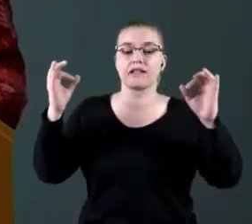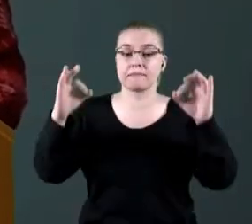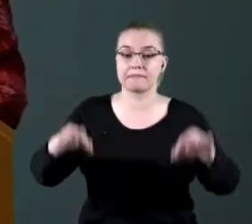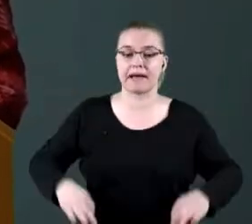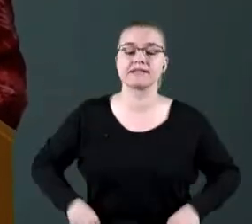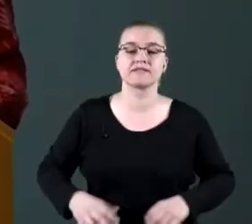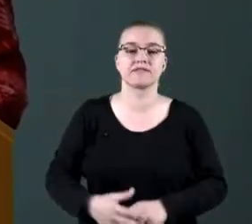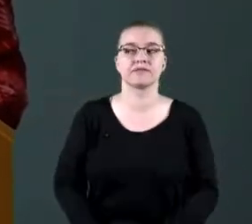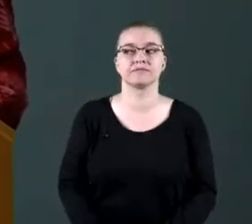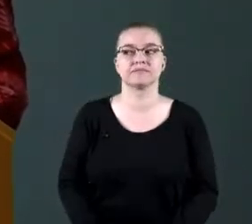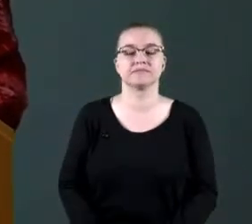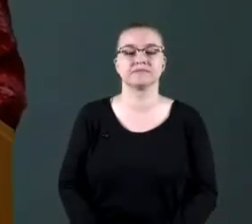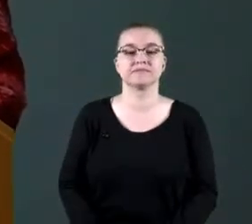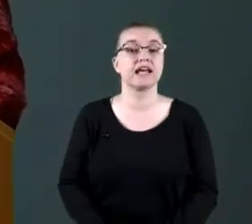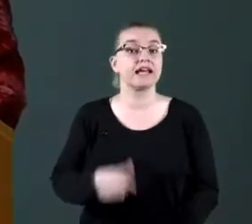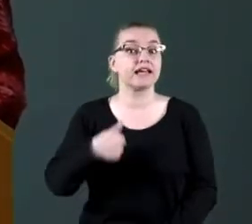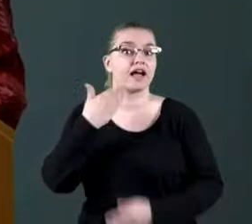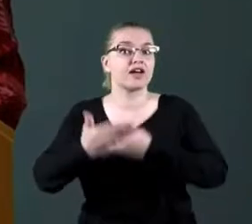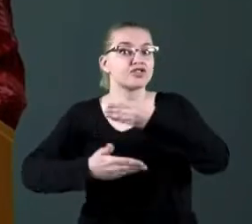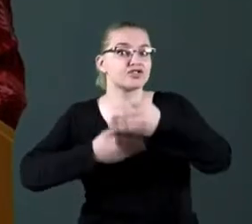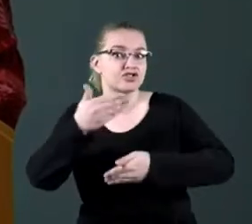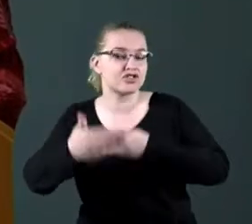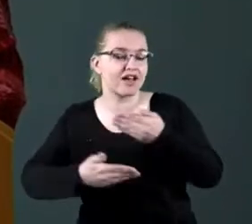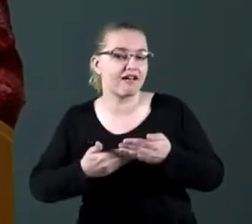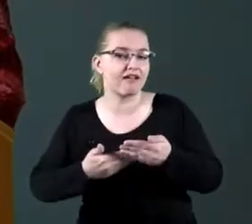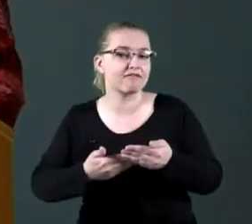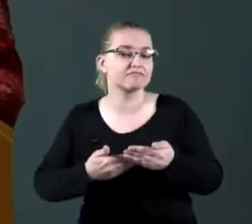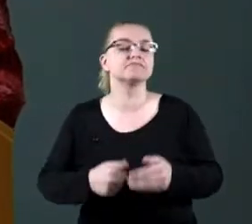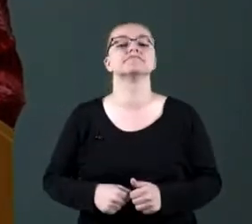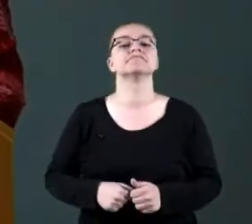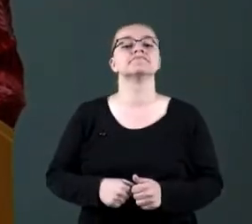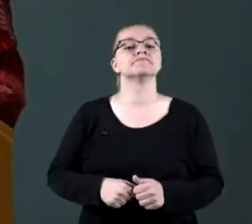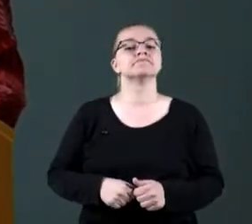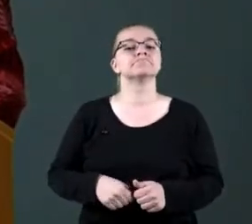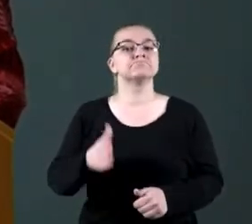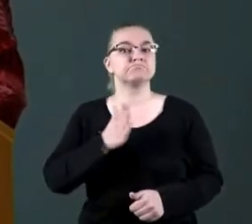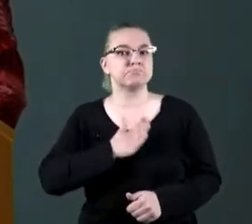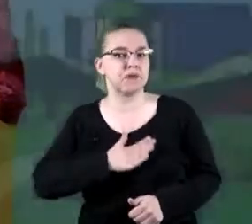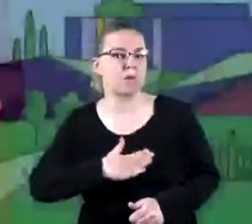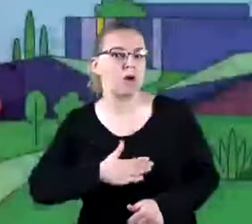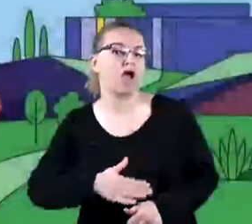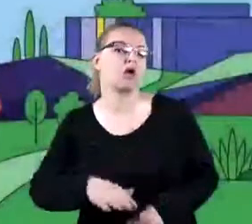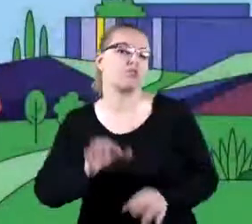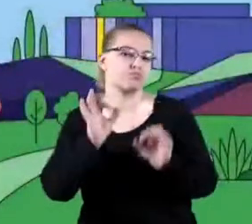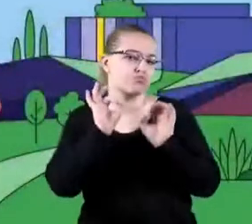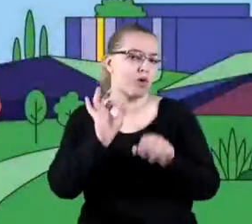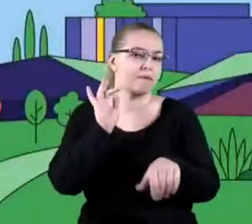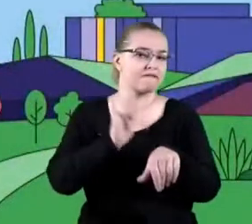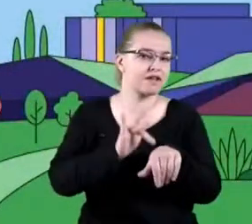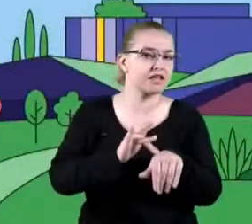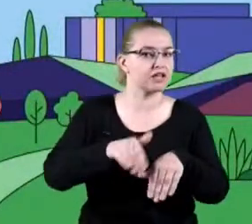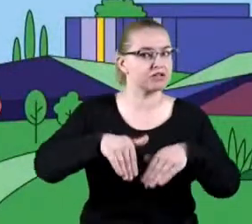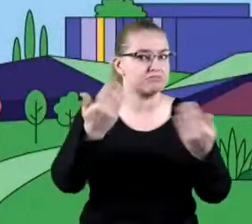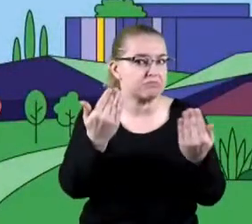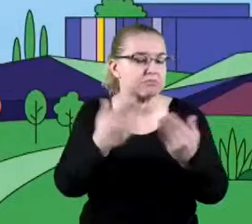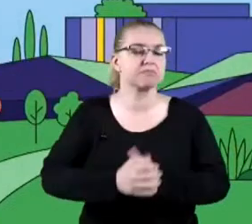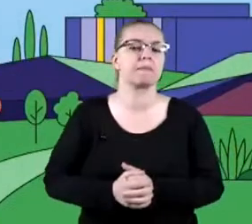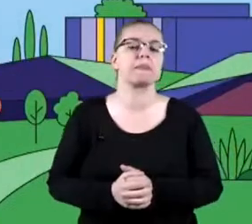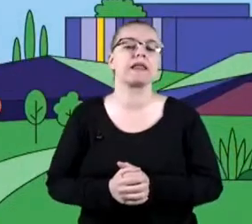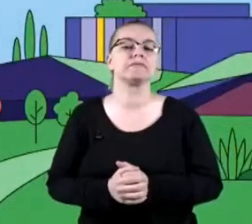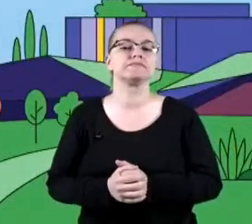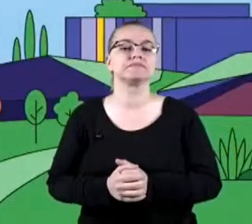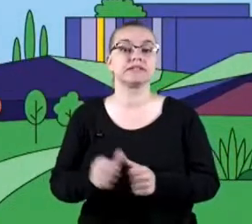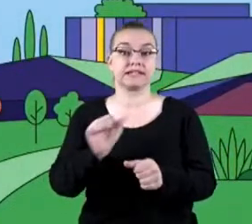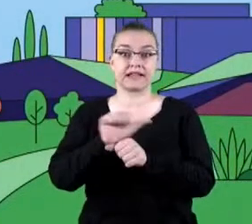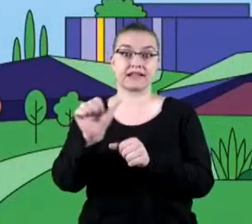and wishing you a happy, productive morning here at the 11th World Urban Forum and beautiful